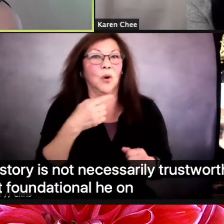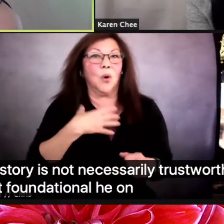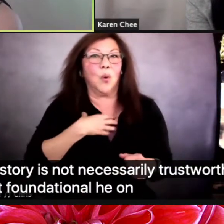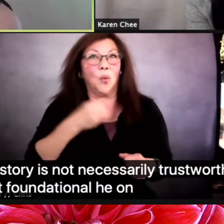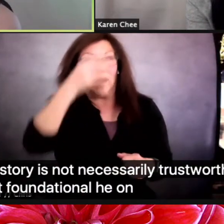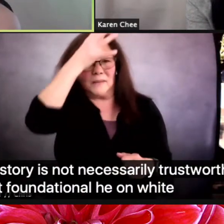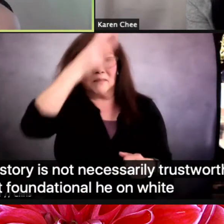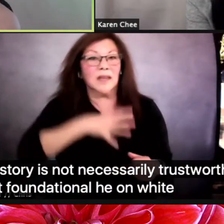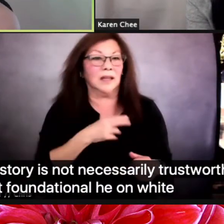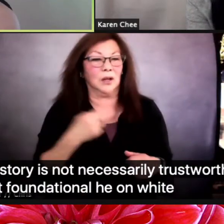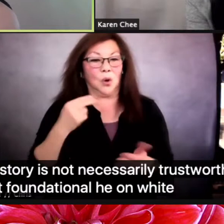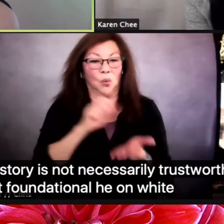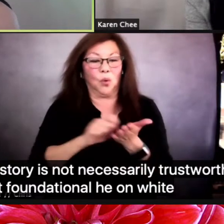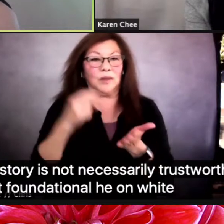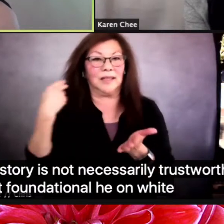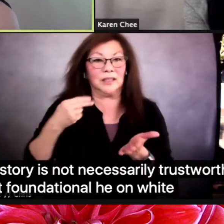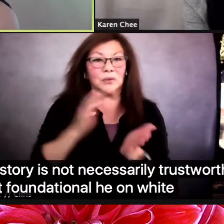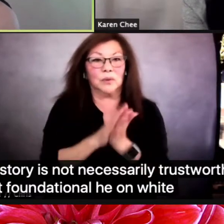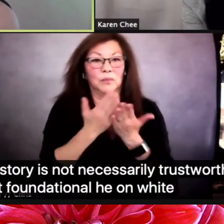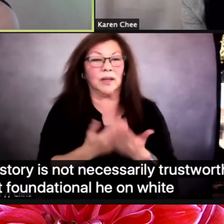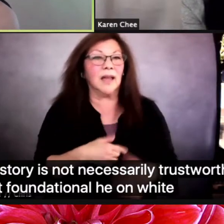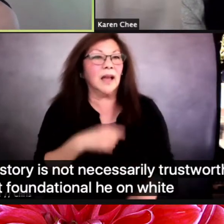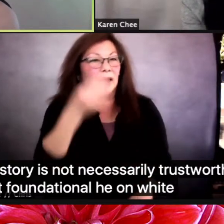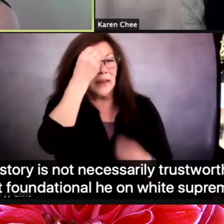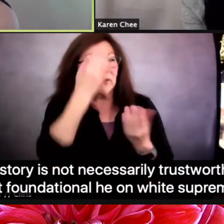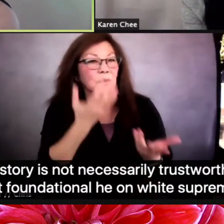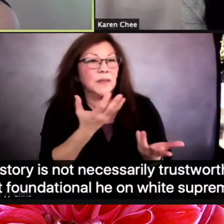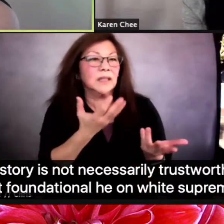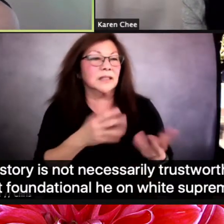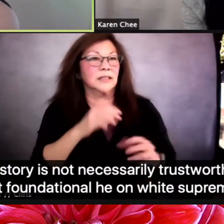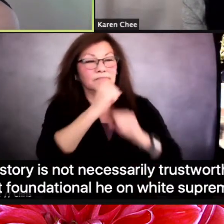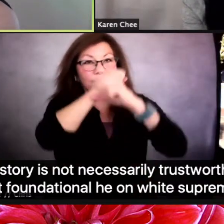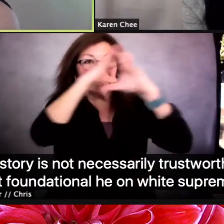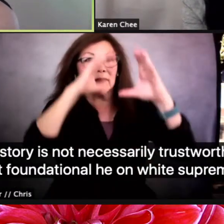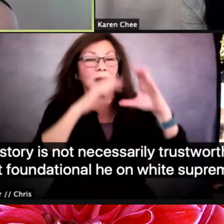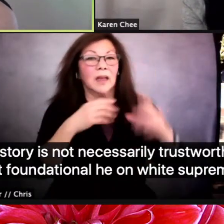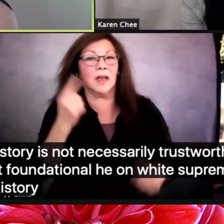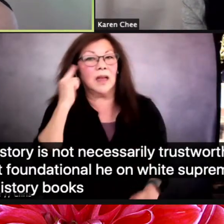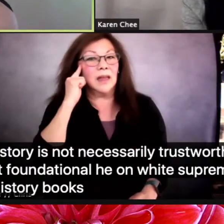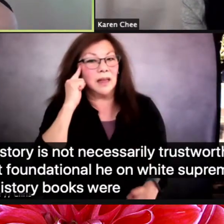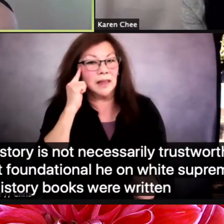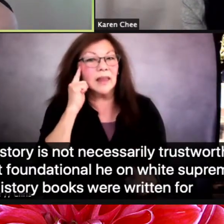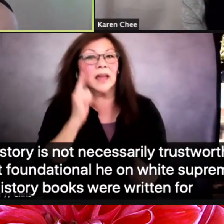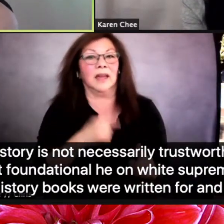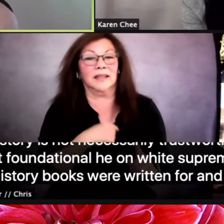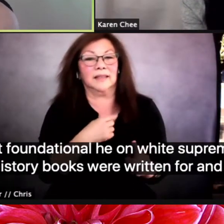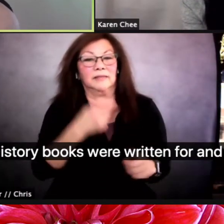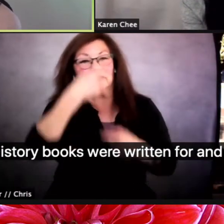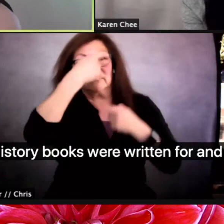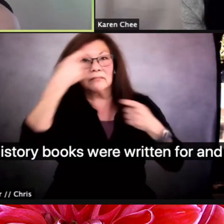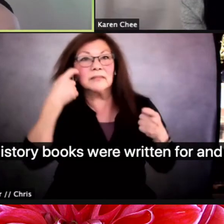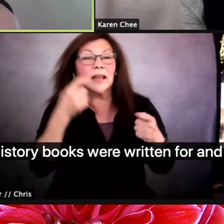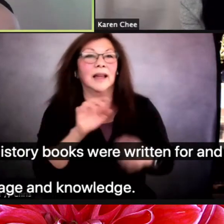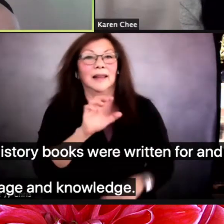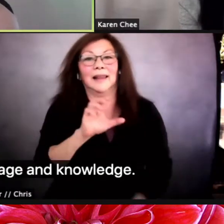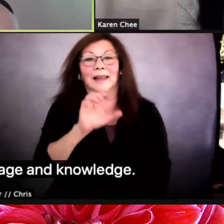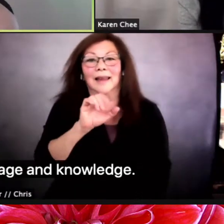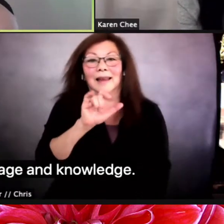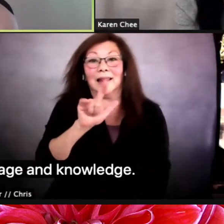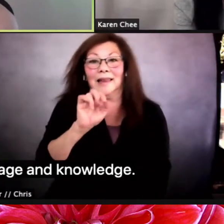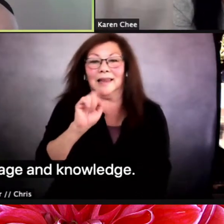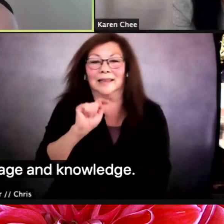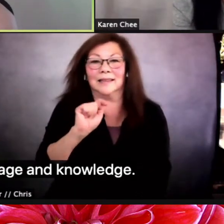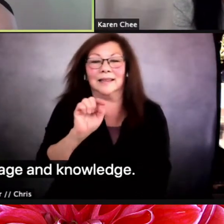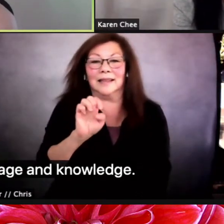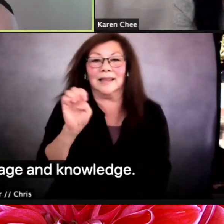think just that image, just that knowledge, and I hope that image is as endearing as an image of, you know, Clint Eastwood walking down